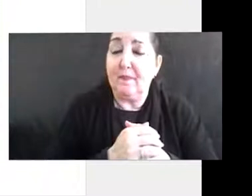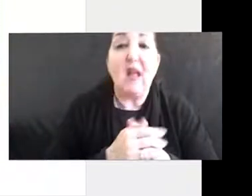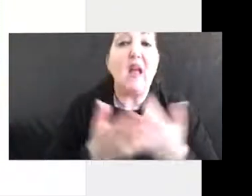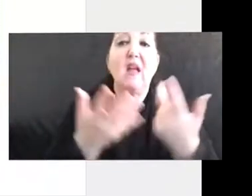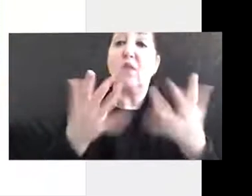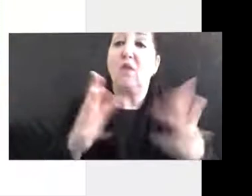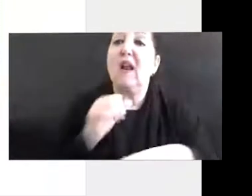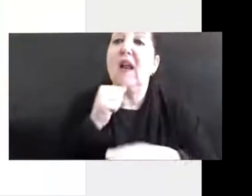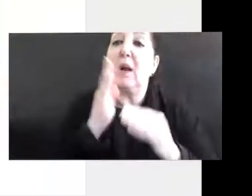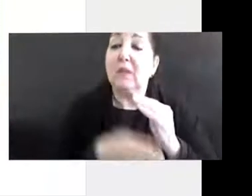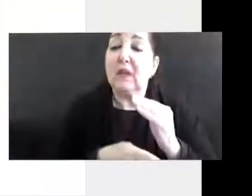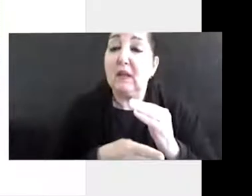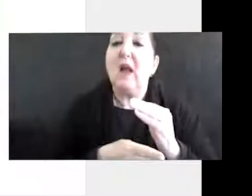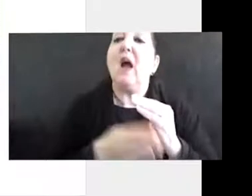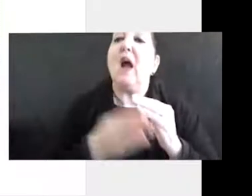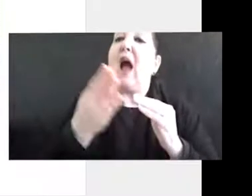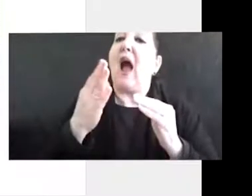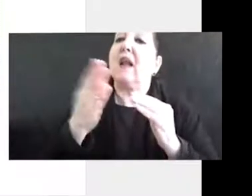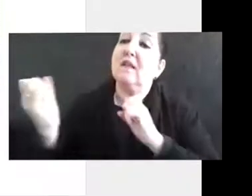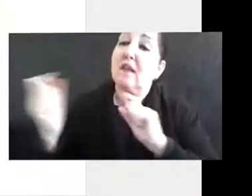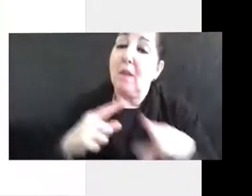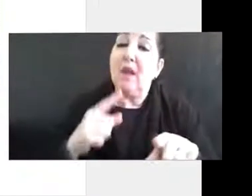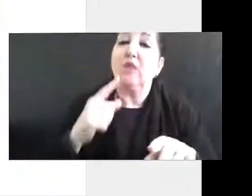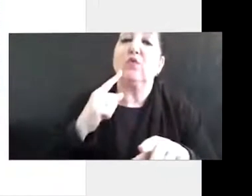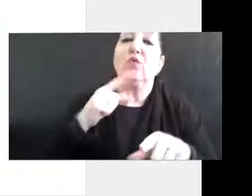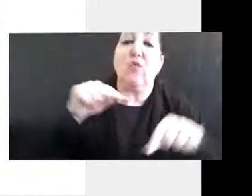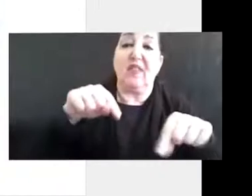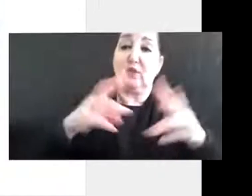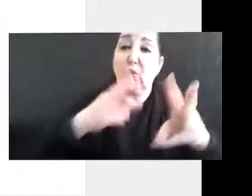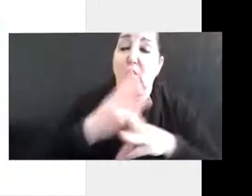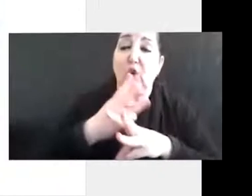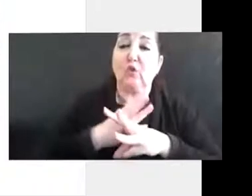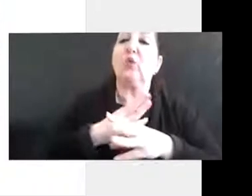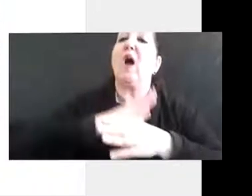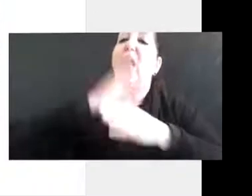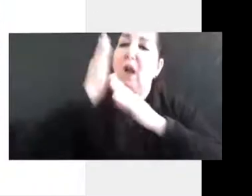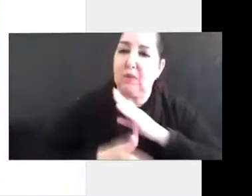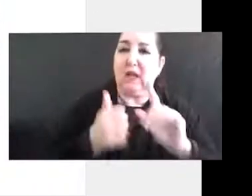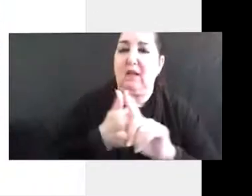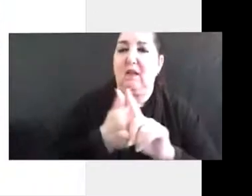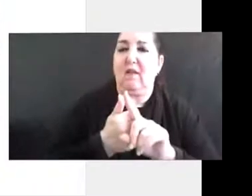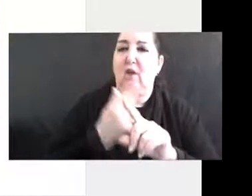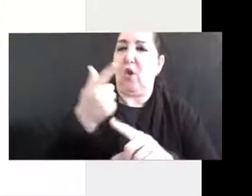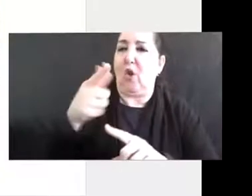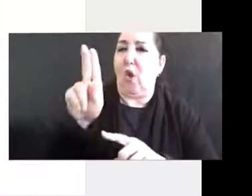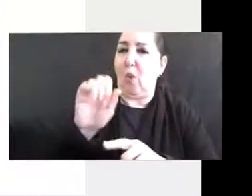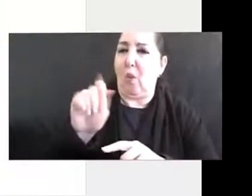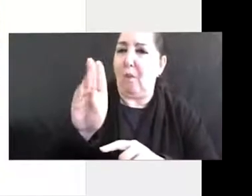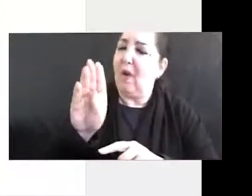is coming in already incomplete, and it's coming to complete itself in this universal, in this global. And I think